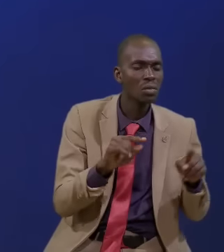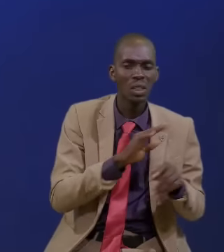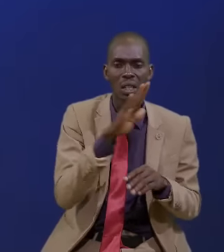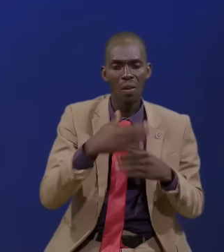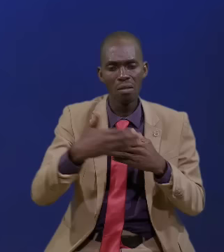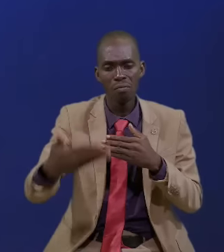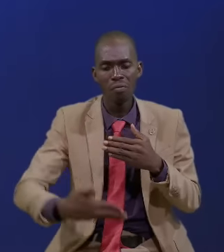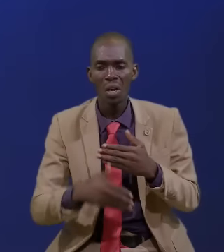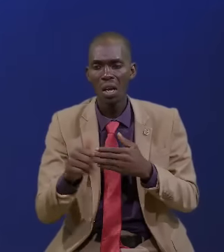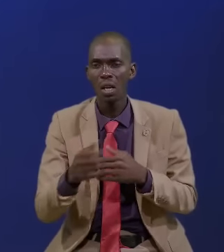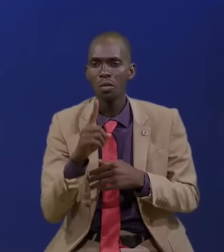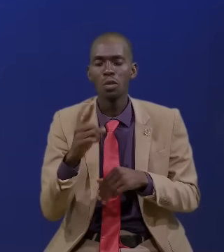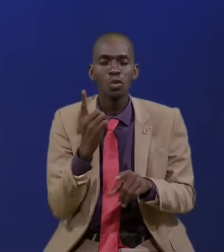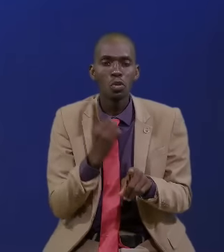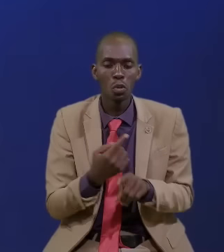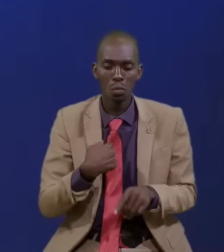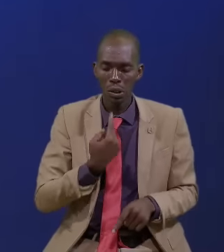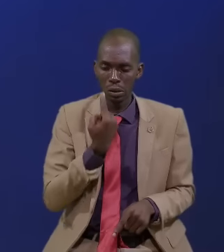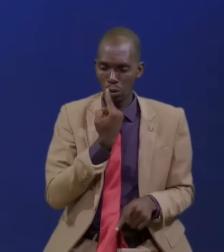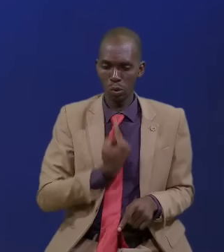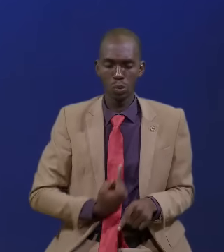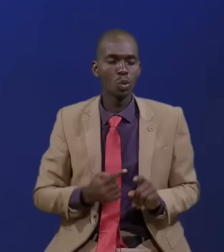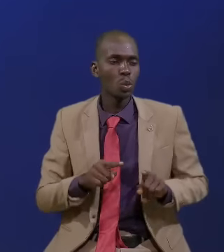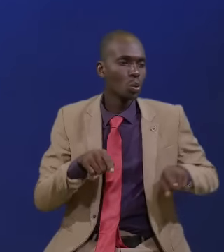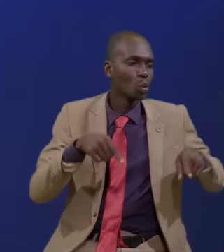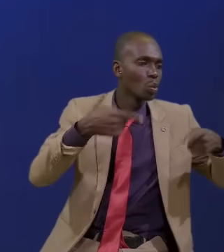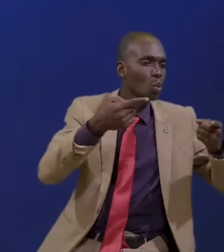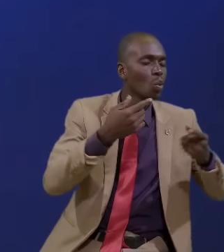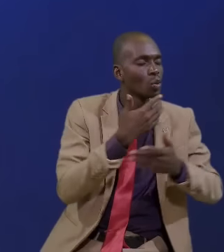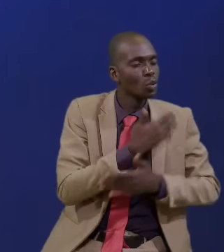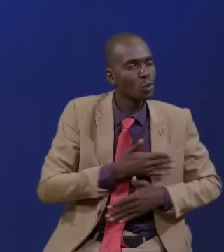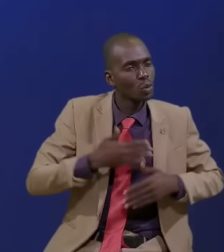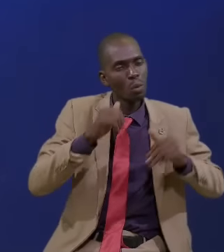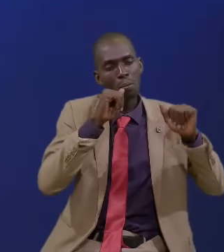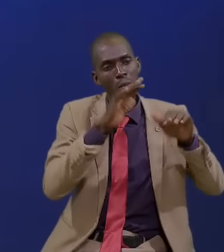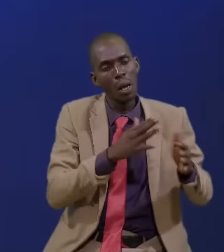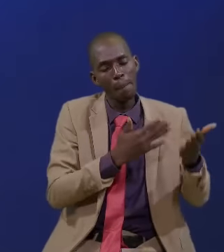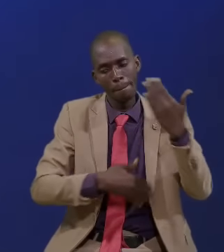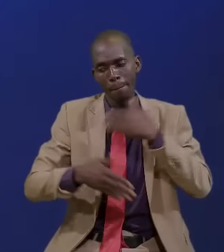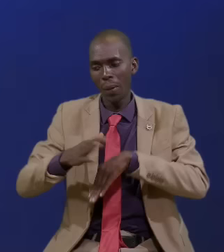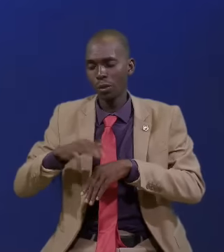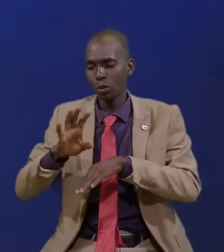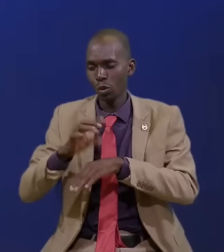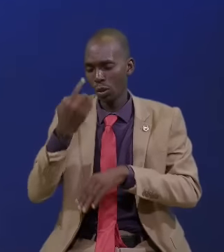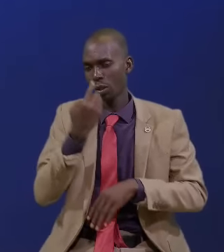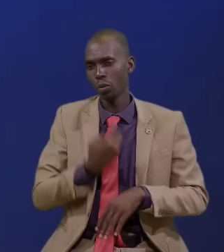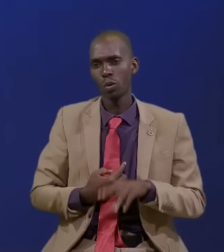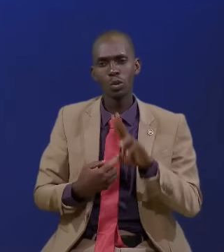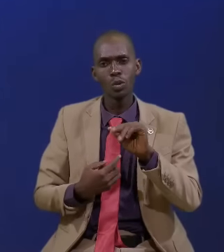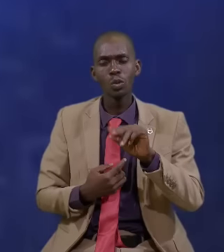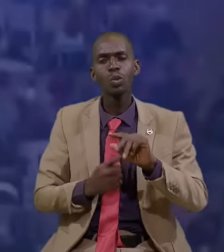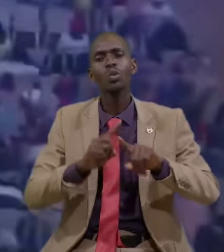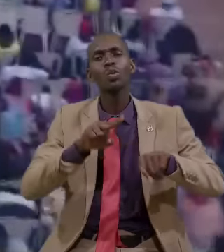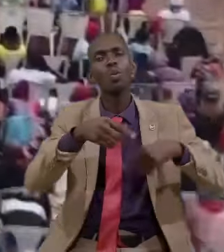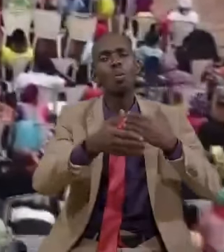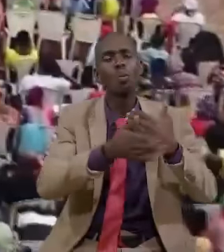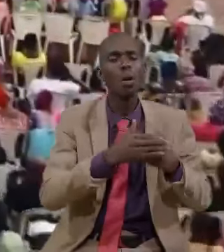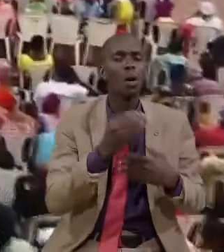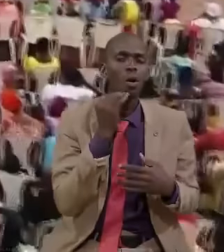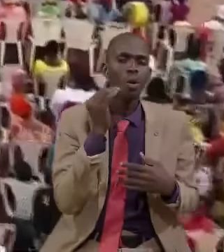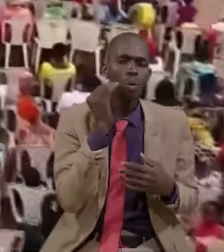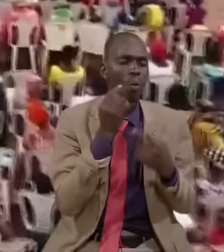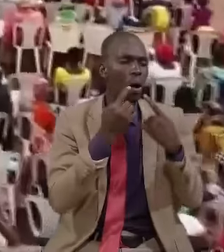he went and he did what the Lord had said. Go back home and tell everyone